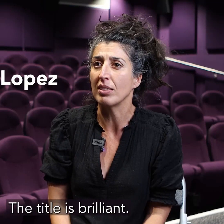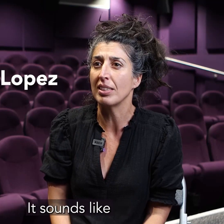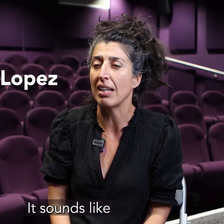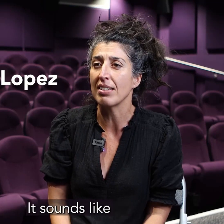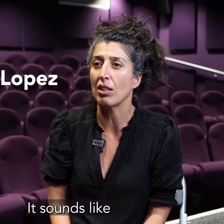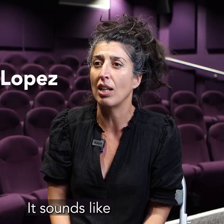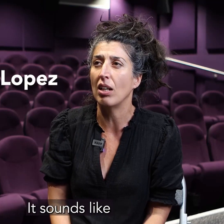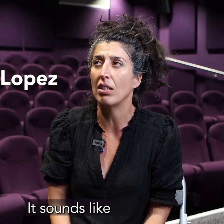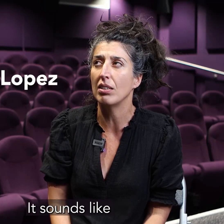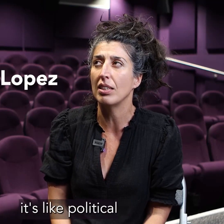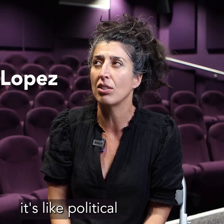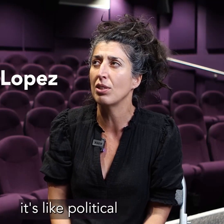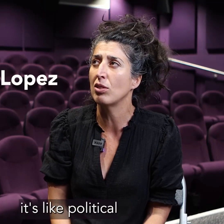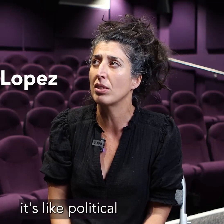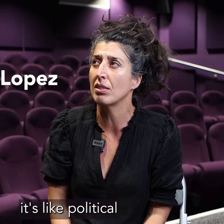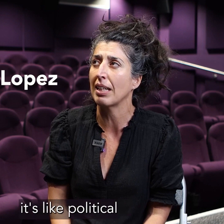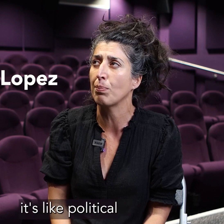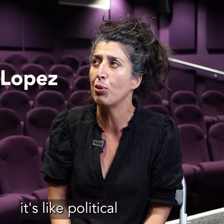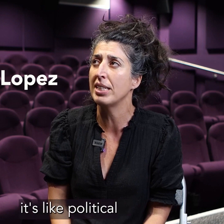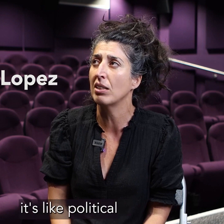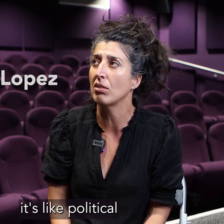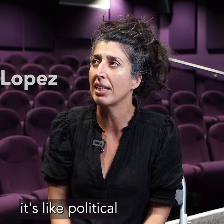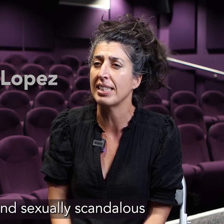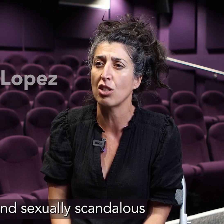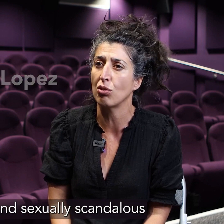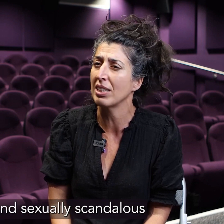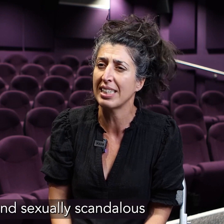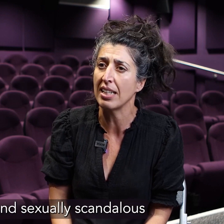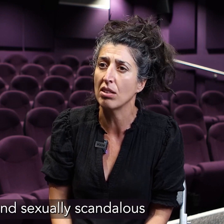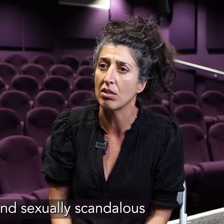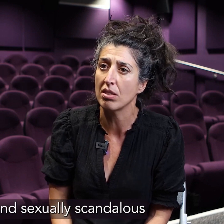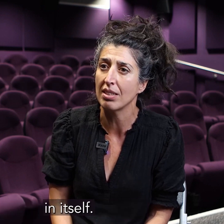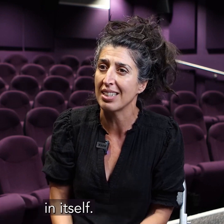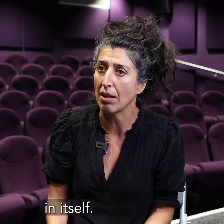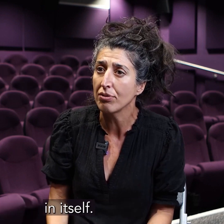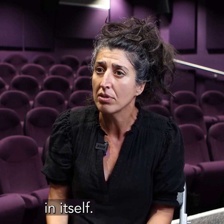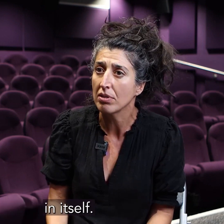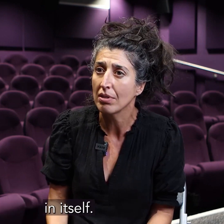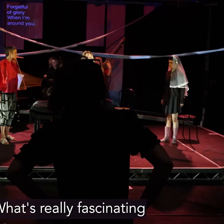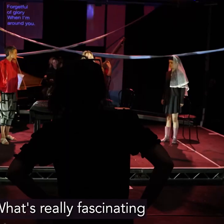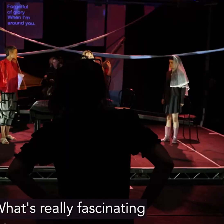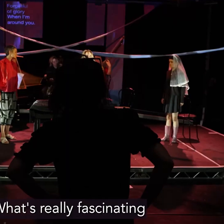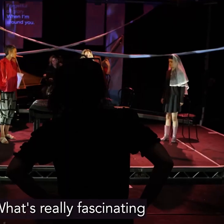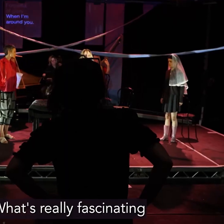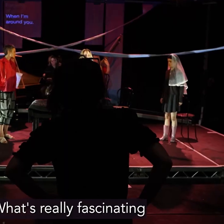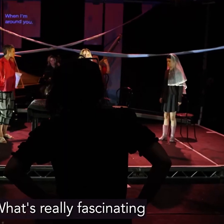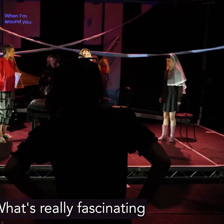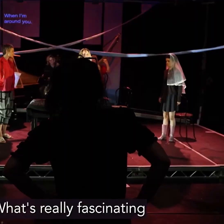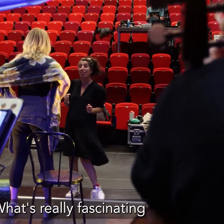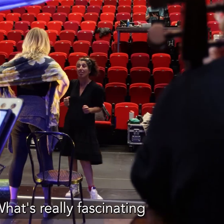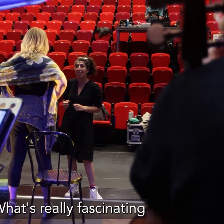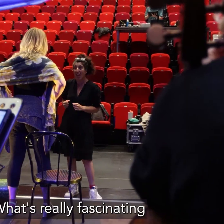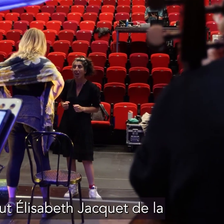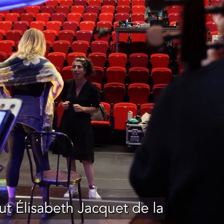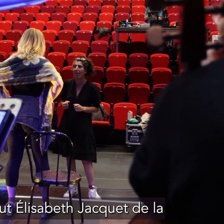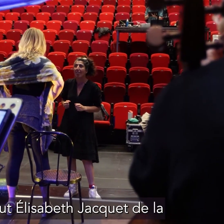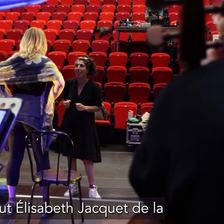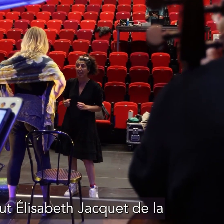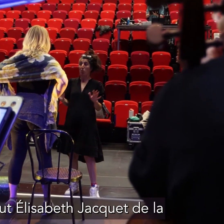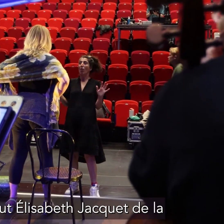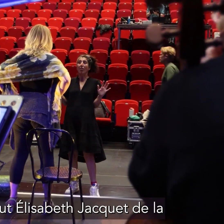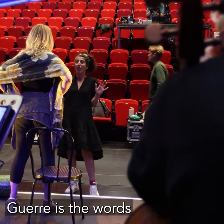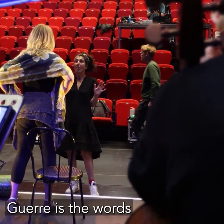the title is brilliant. It sounds like it's like political and sexual. It's scandalous in itself. What's really fascinating